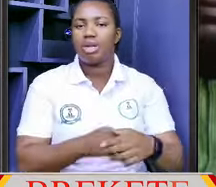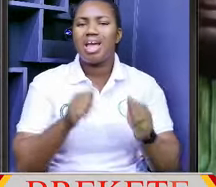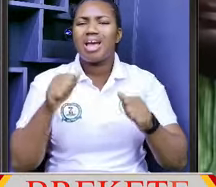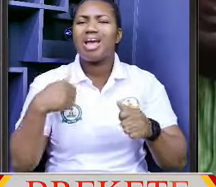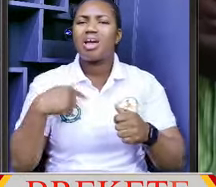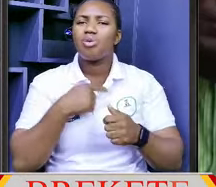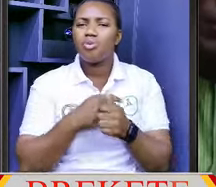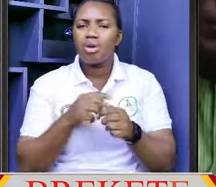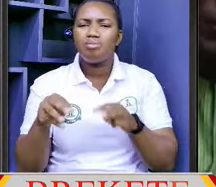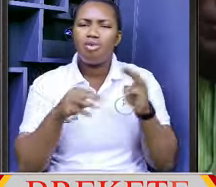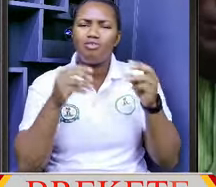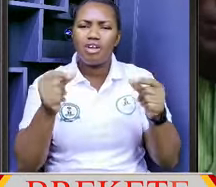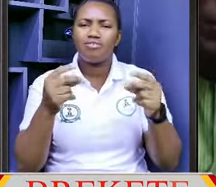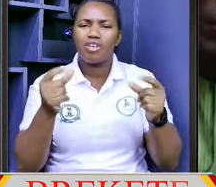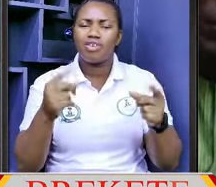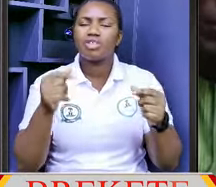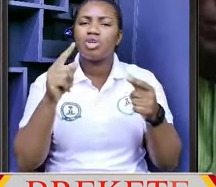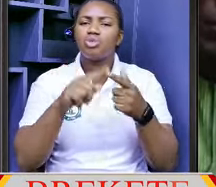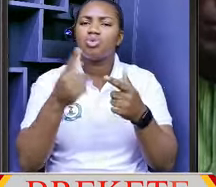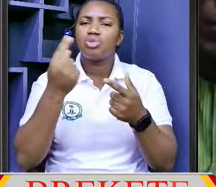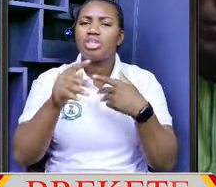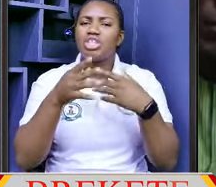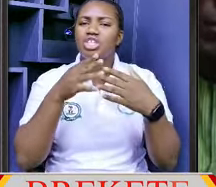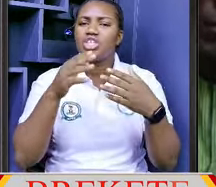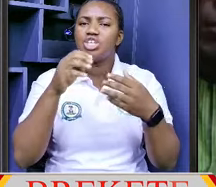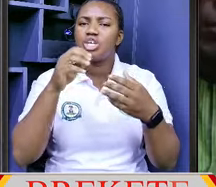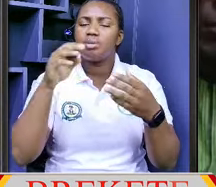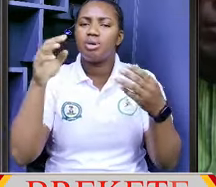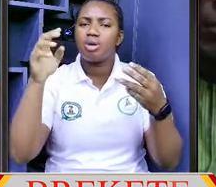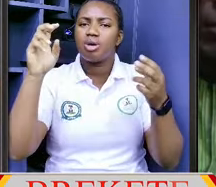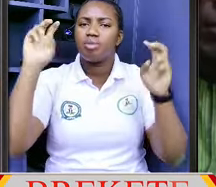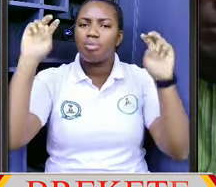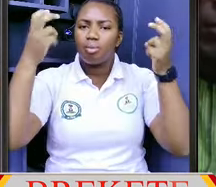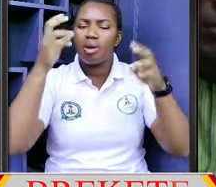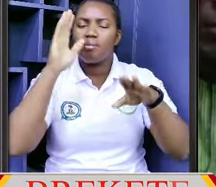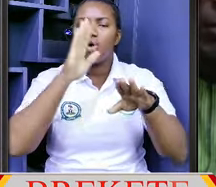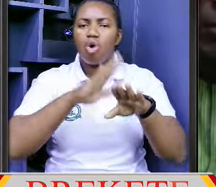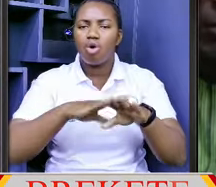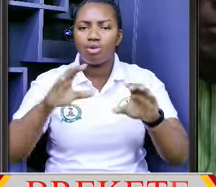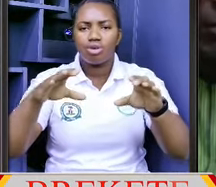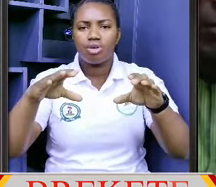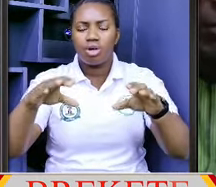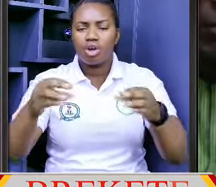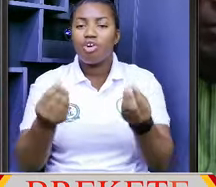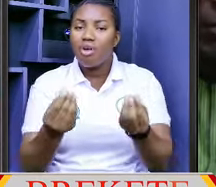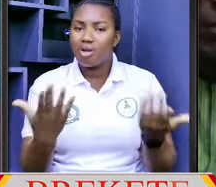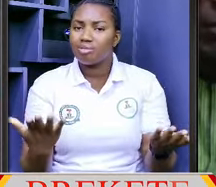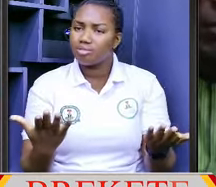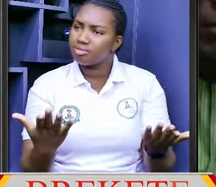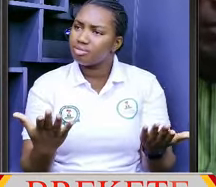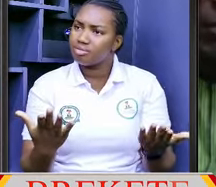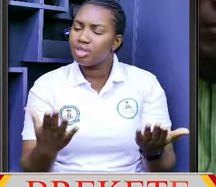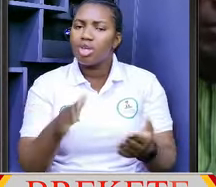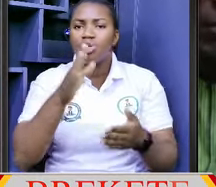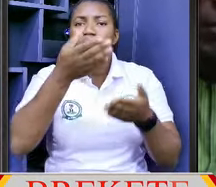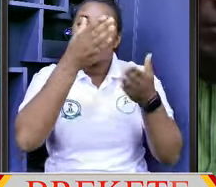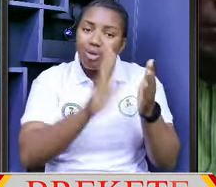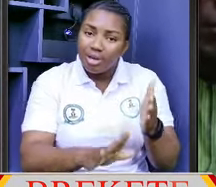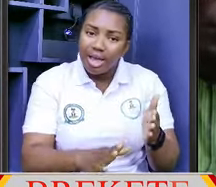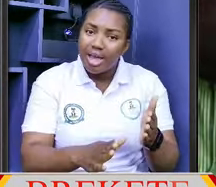on ground? Una brother die, una must bury him. Yes, sir. Una